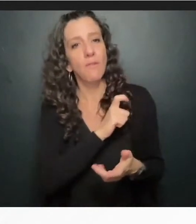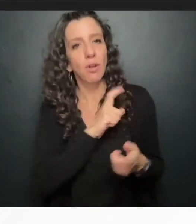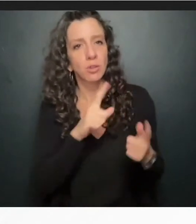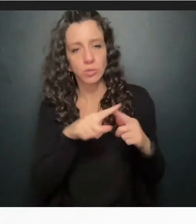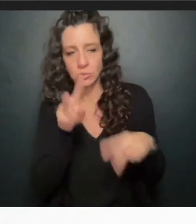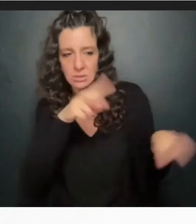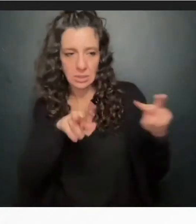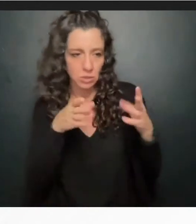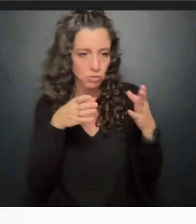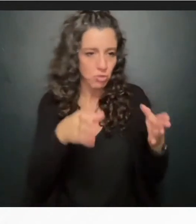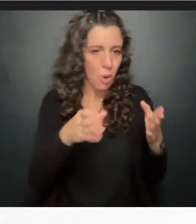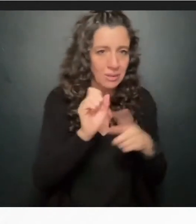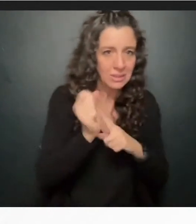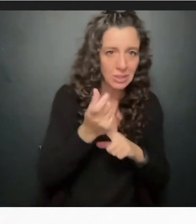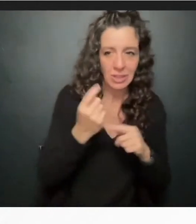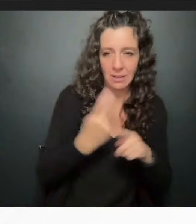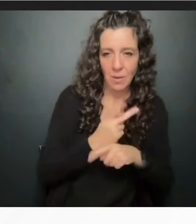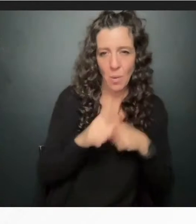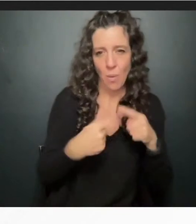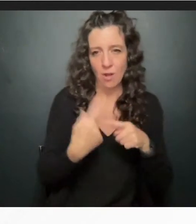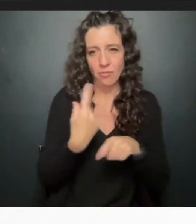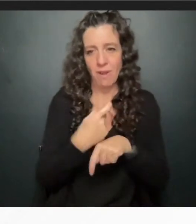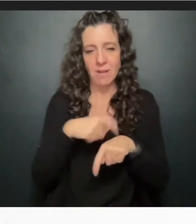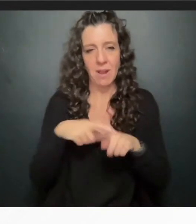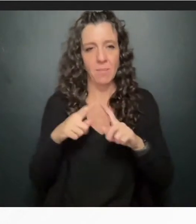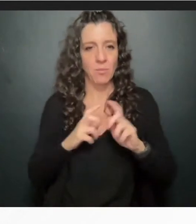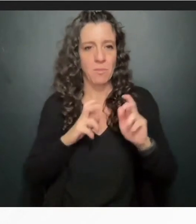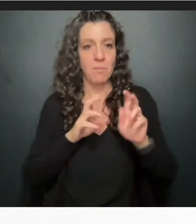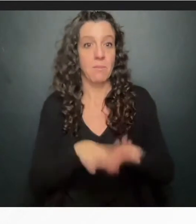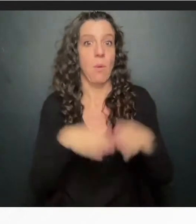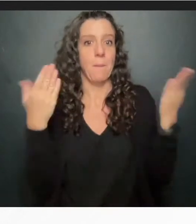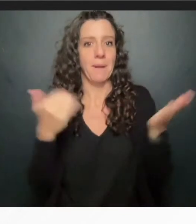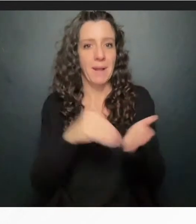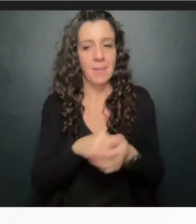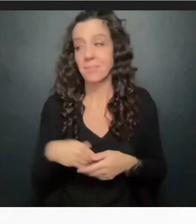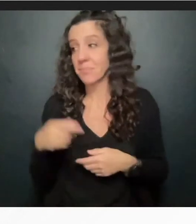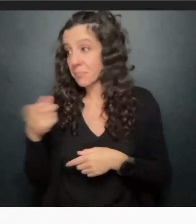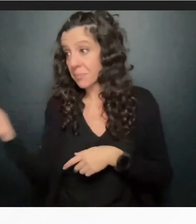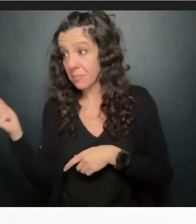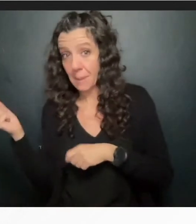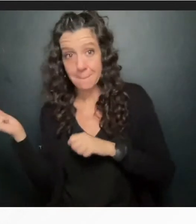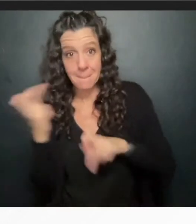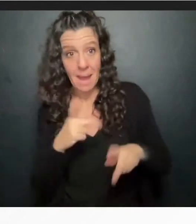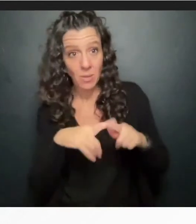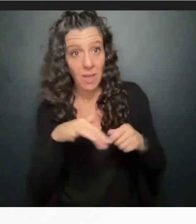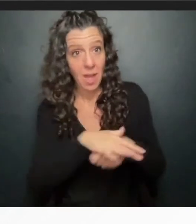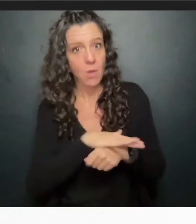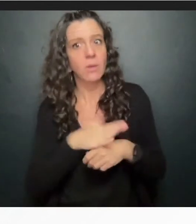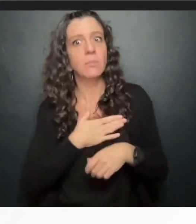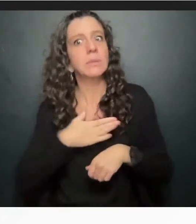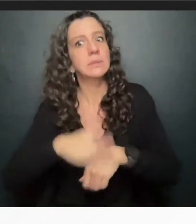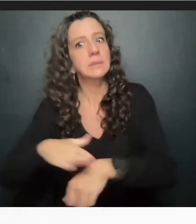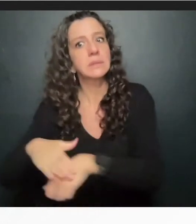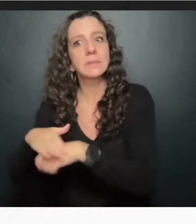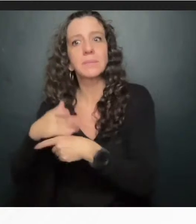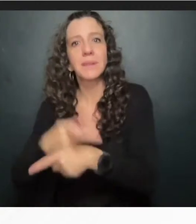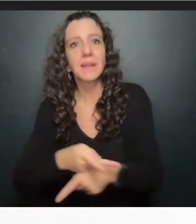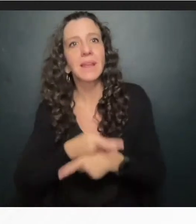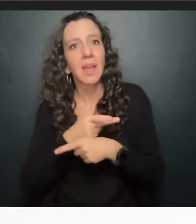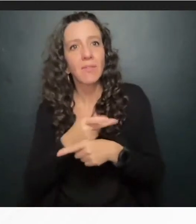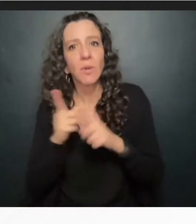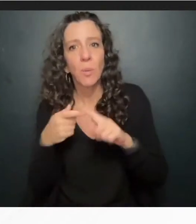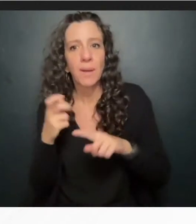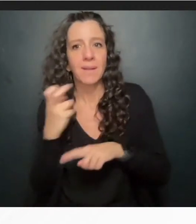to reopen them. Motorists returning to the area are advised to use extreme caution when traveling these areas and avoid them if